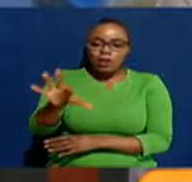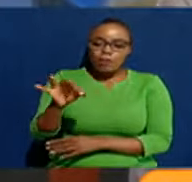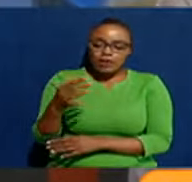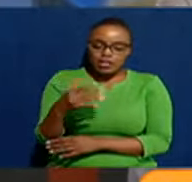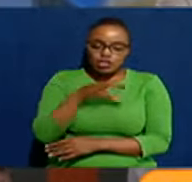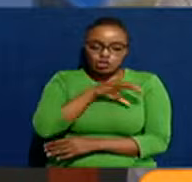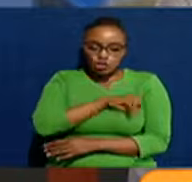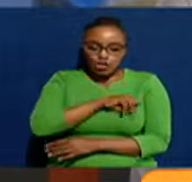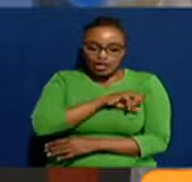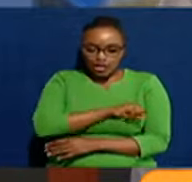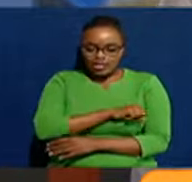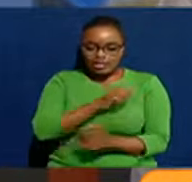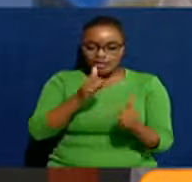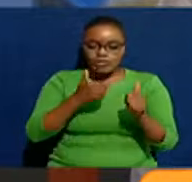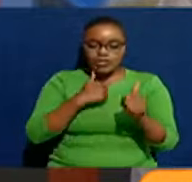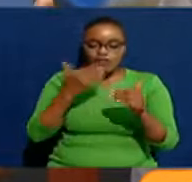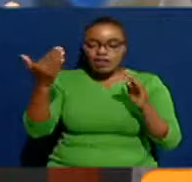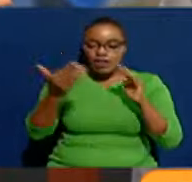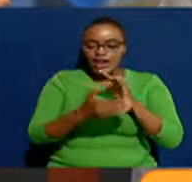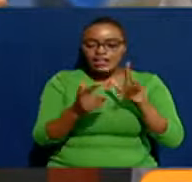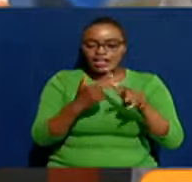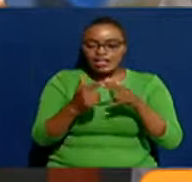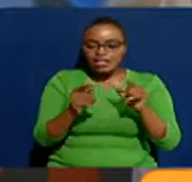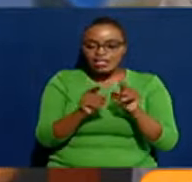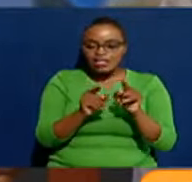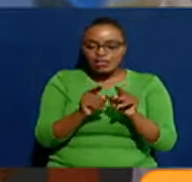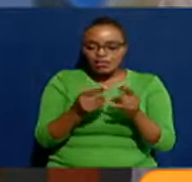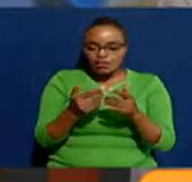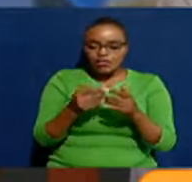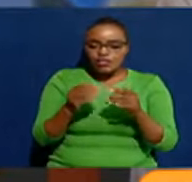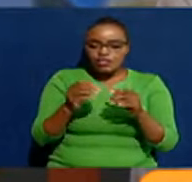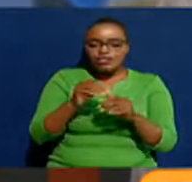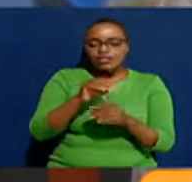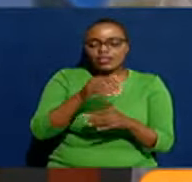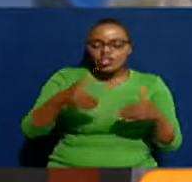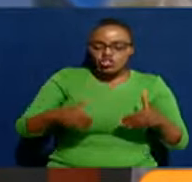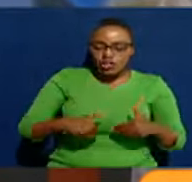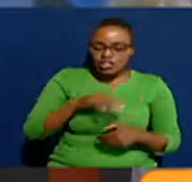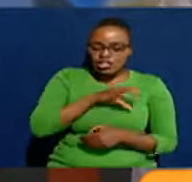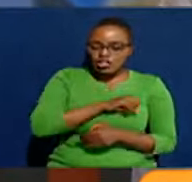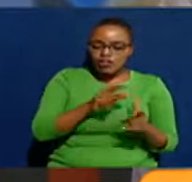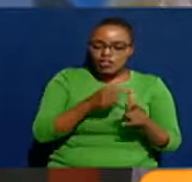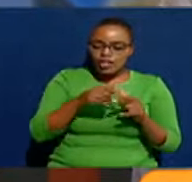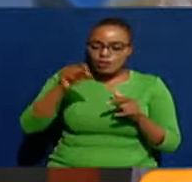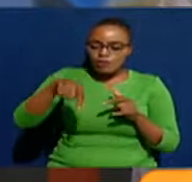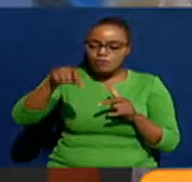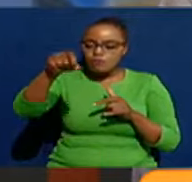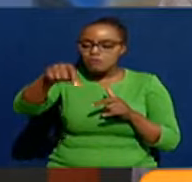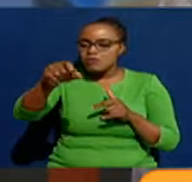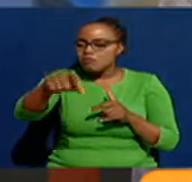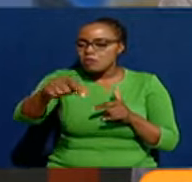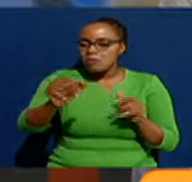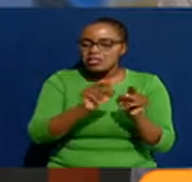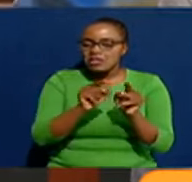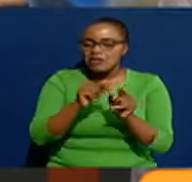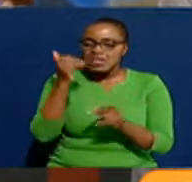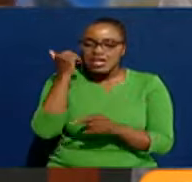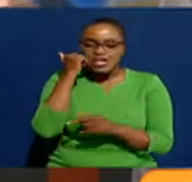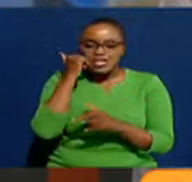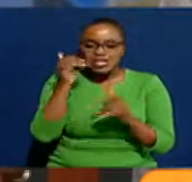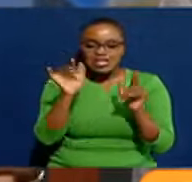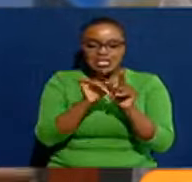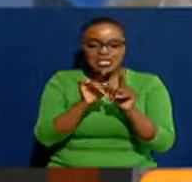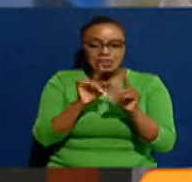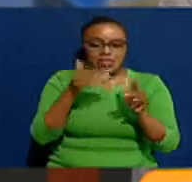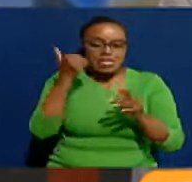for striga. We can cut it and stack them. You stack the drought tolerant, you stack the disease, like the